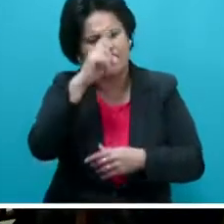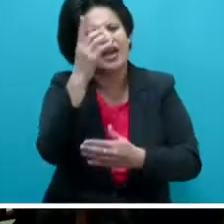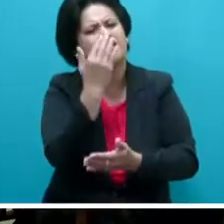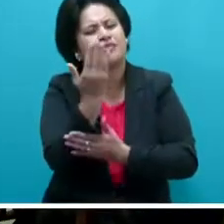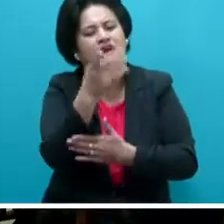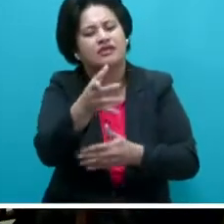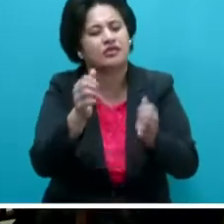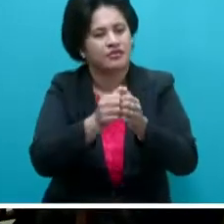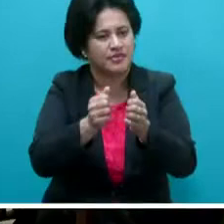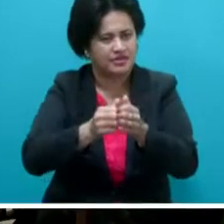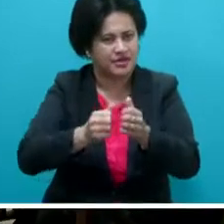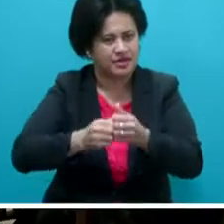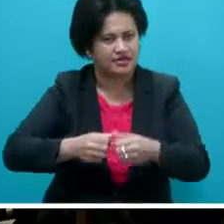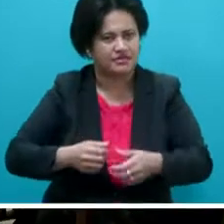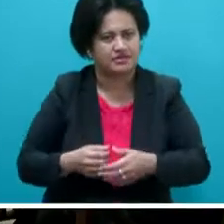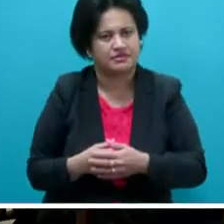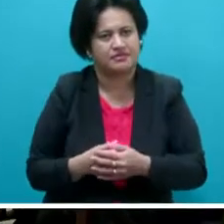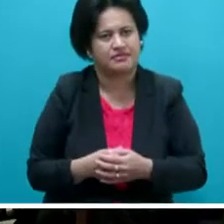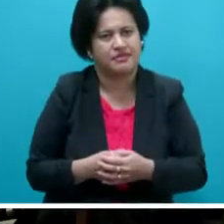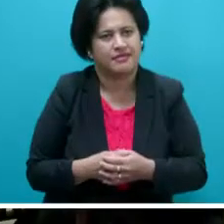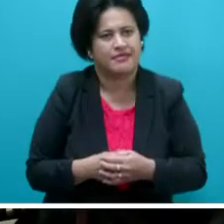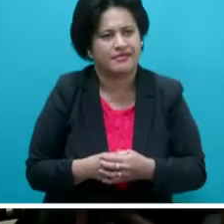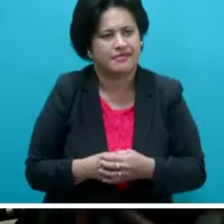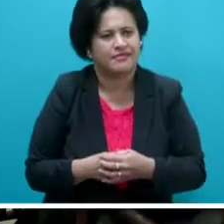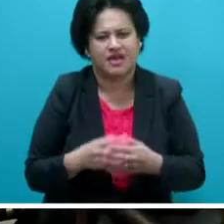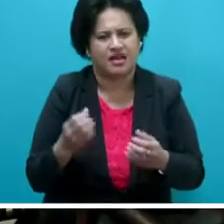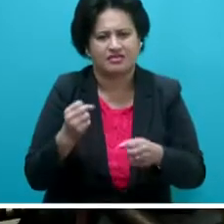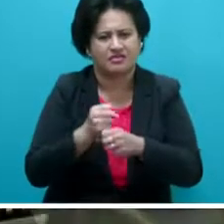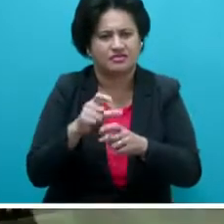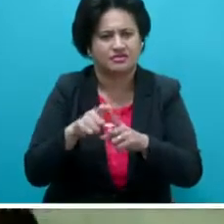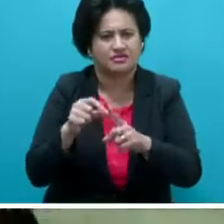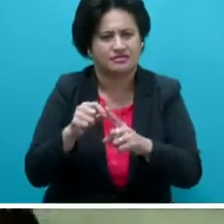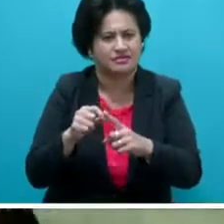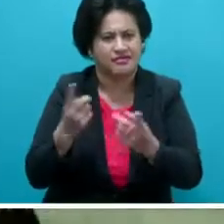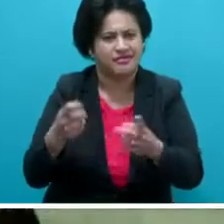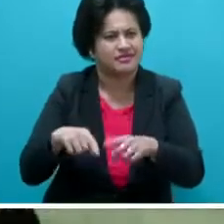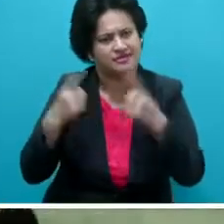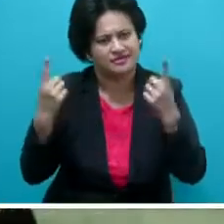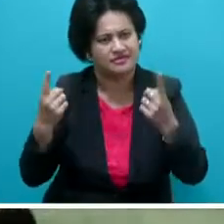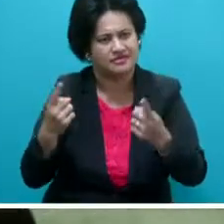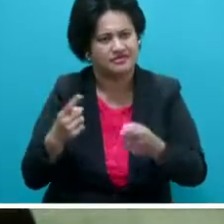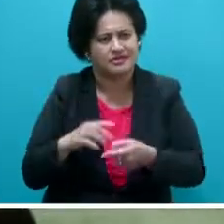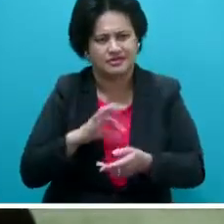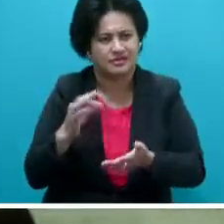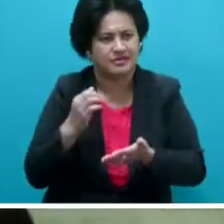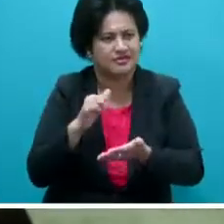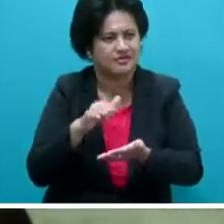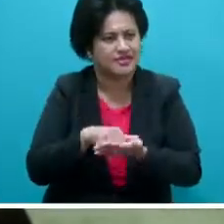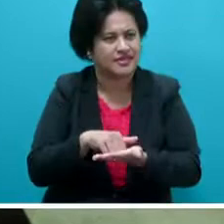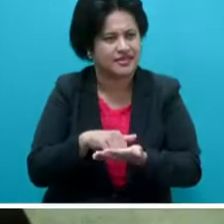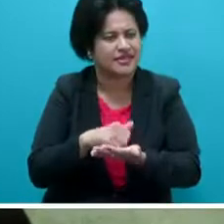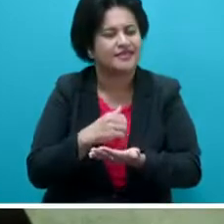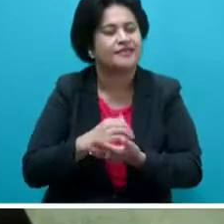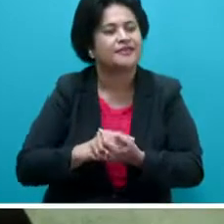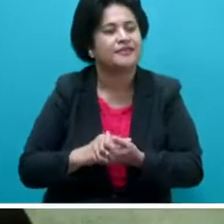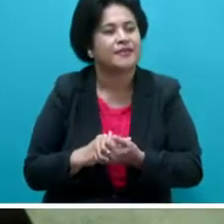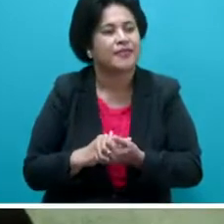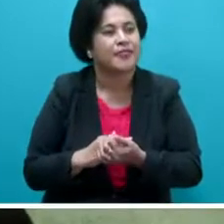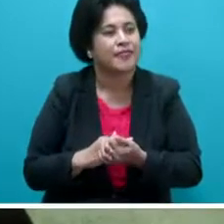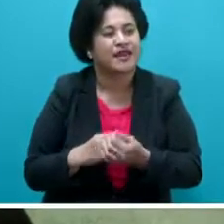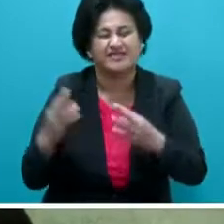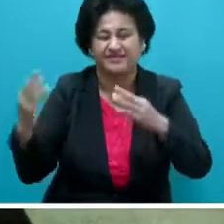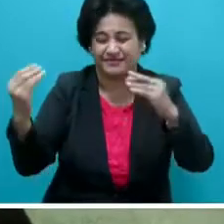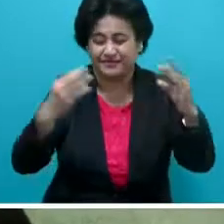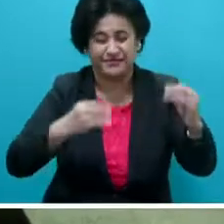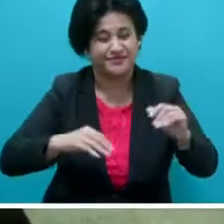produce. Honourable Governor also produced some debt to GDP ratio, which is completely incorrect. Mr. Speaker, sir, last point I want to make, last point I would like to